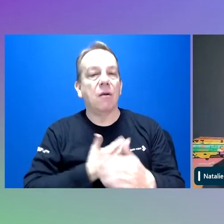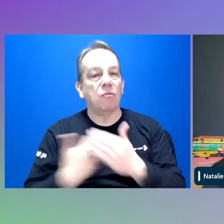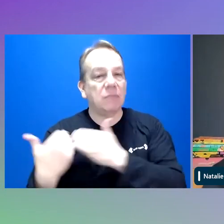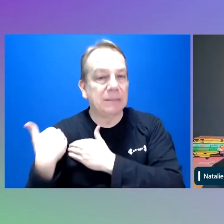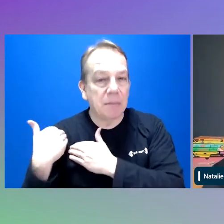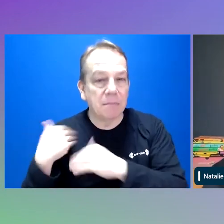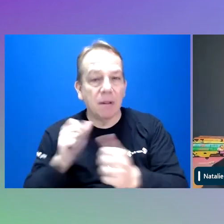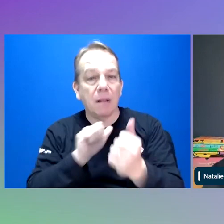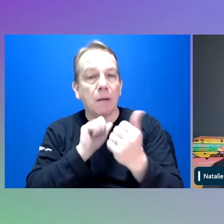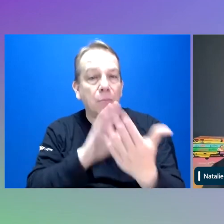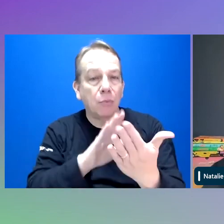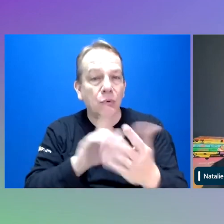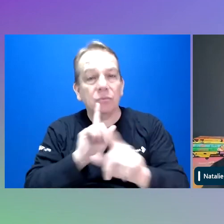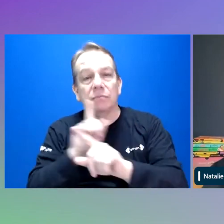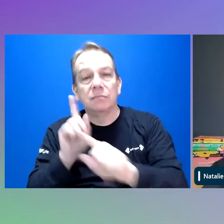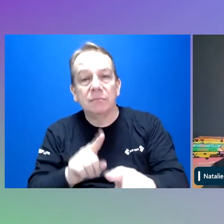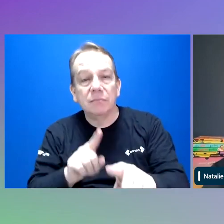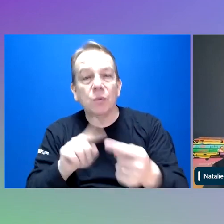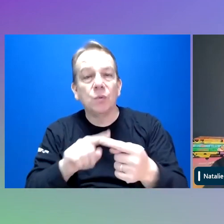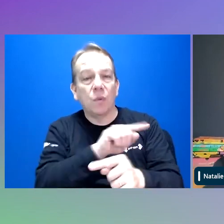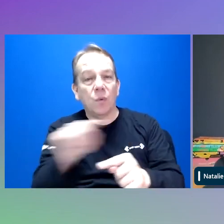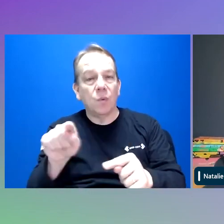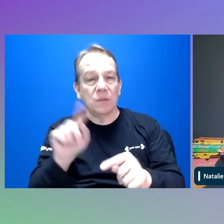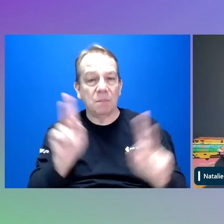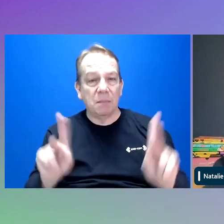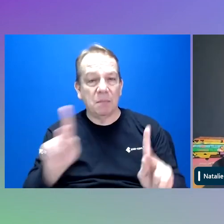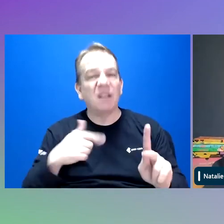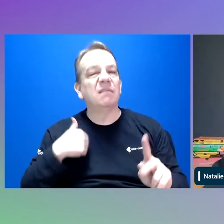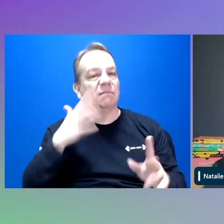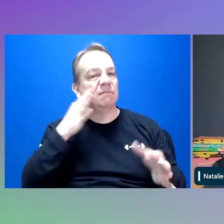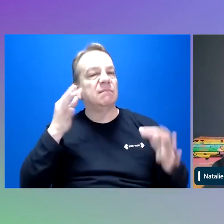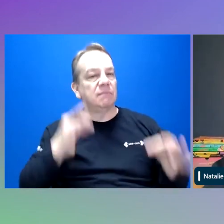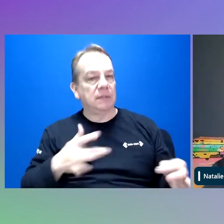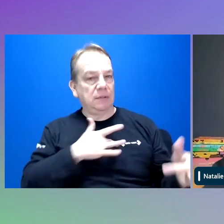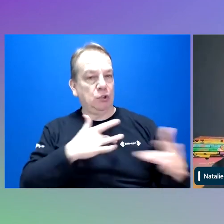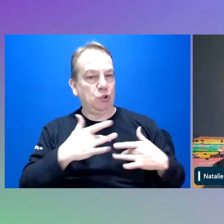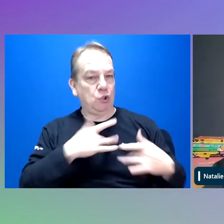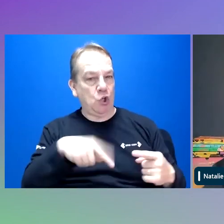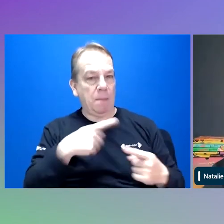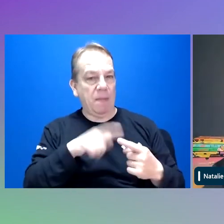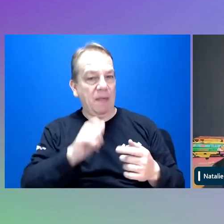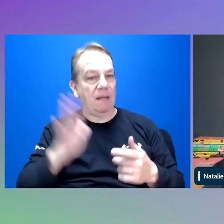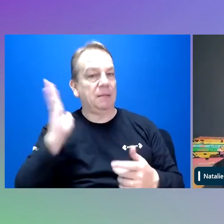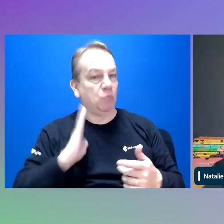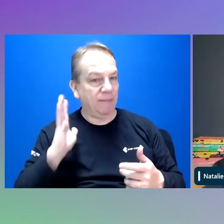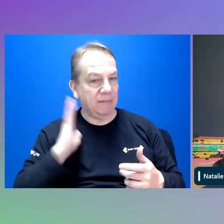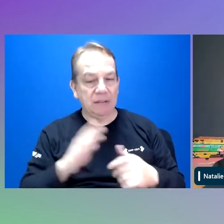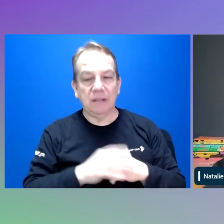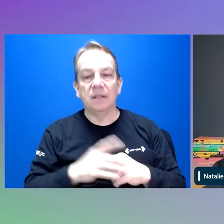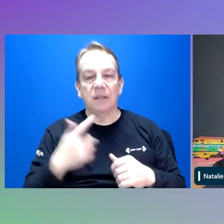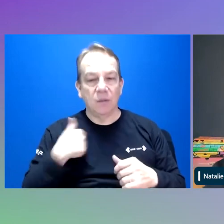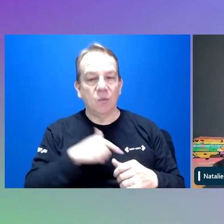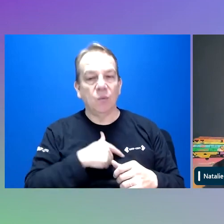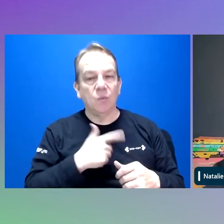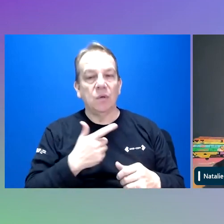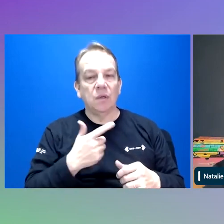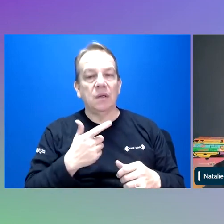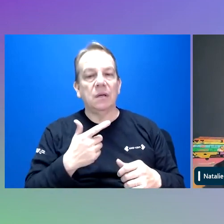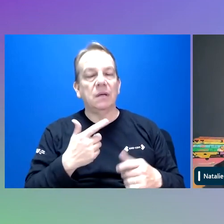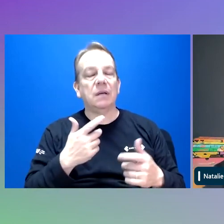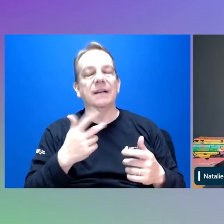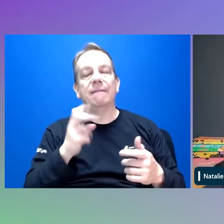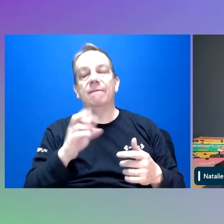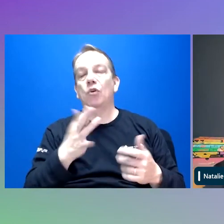respectful approach we take to it. But I have definitely been concerned about that in the past, and I would say that we're quite like light touch. We have